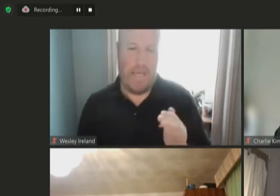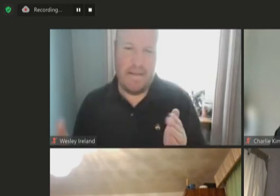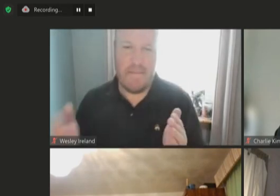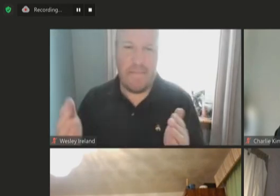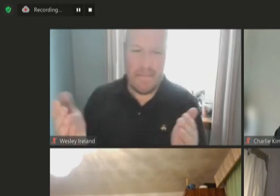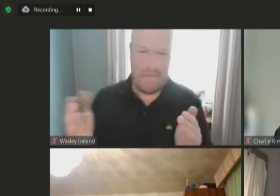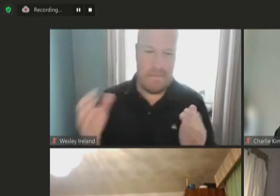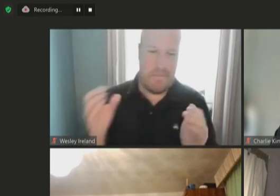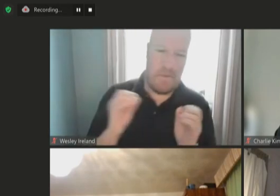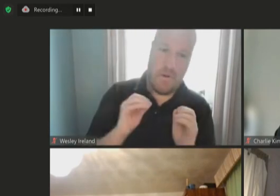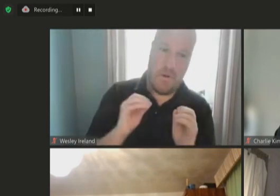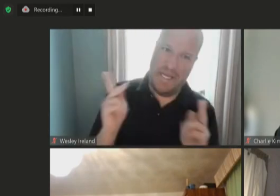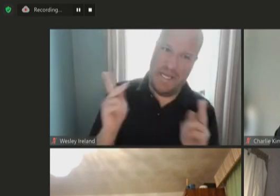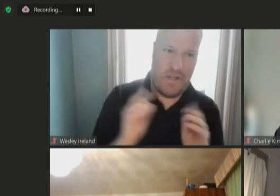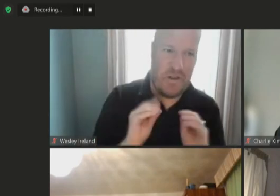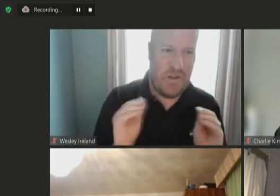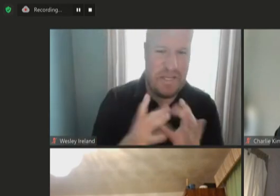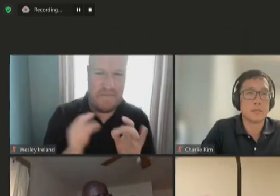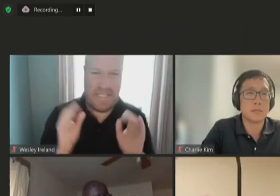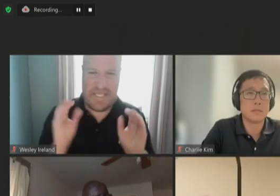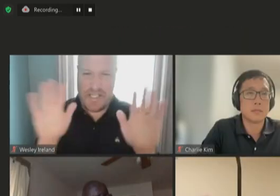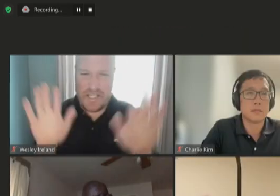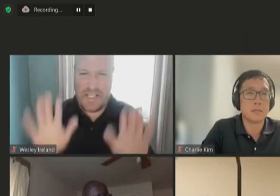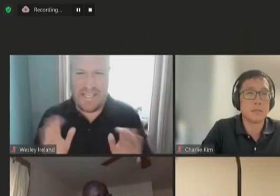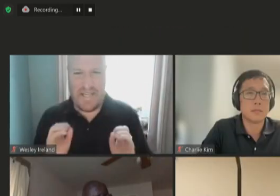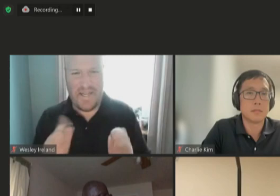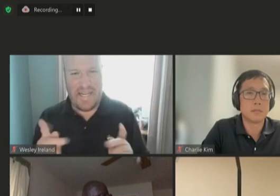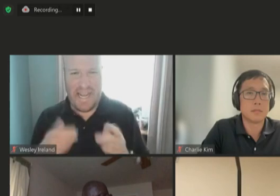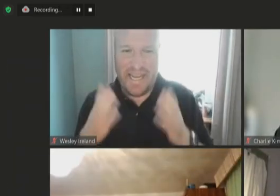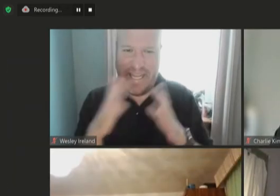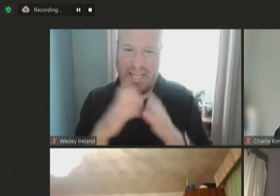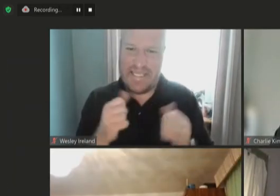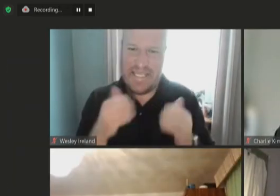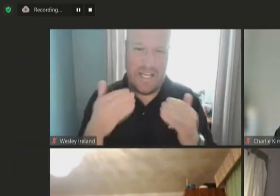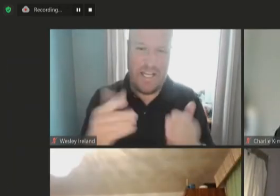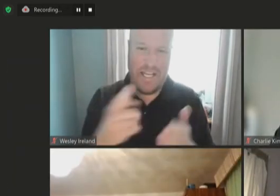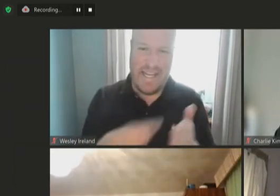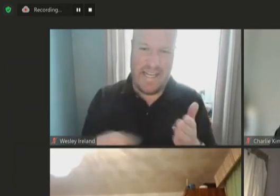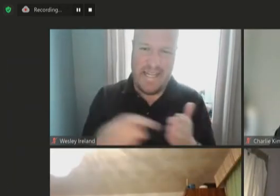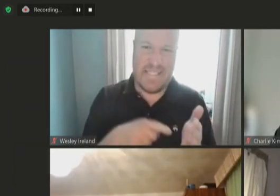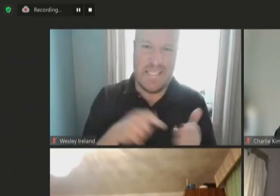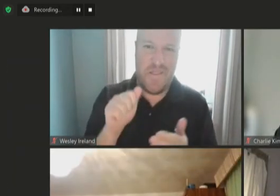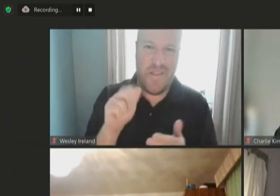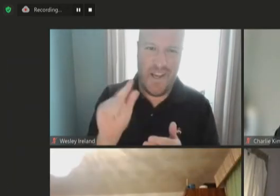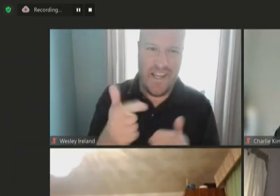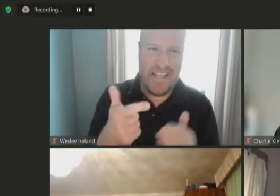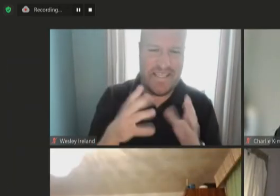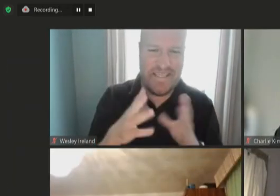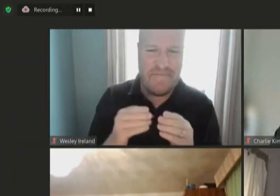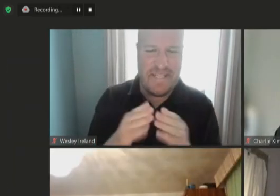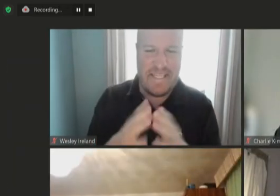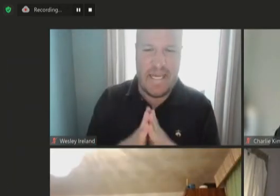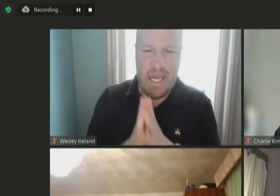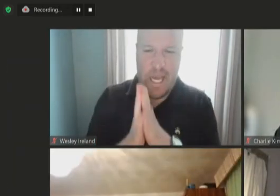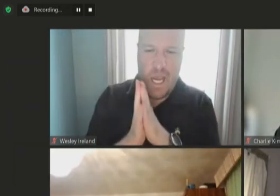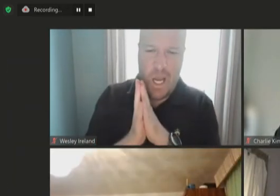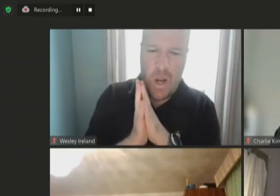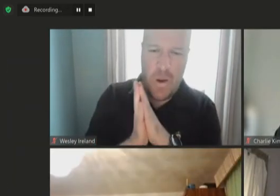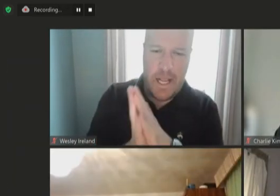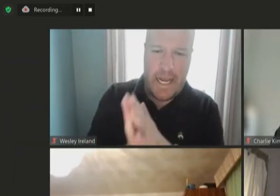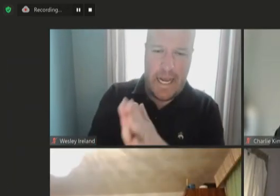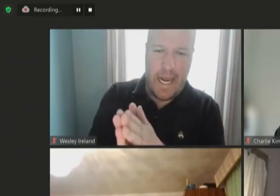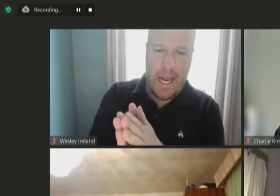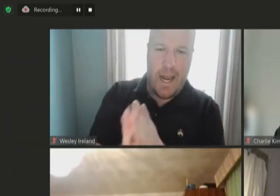Okay, see no comments. All right, no comments there. So I guess I will go ahead